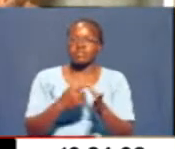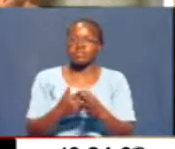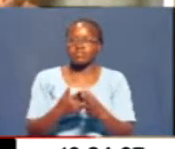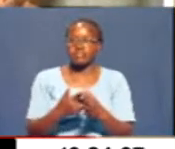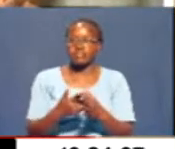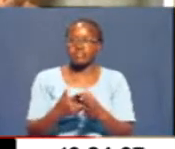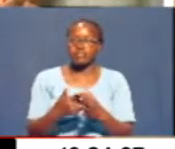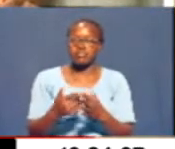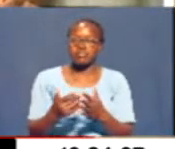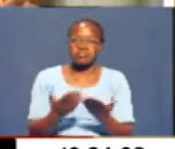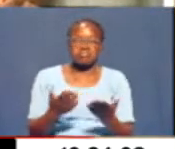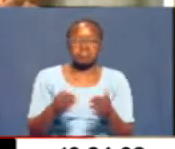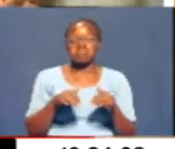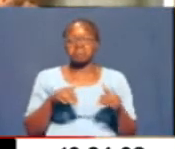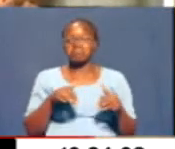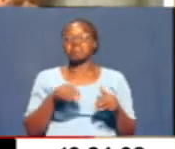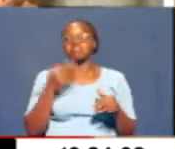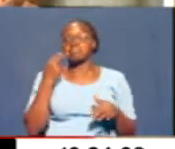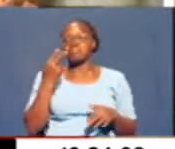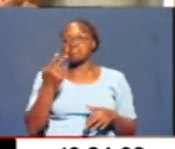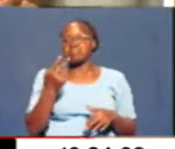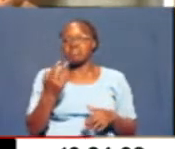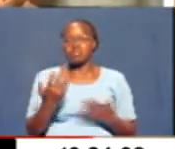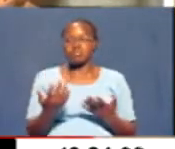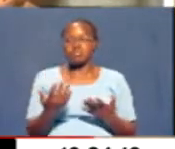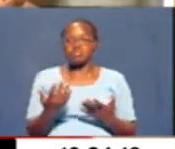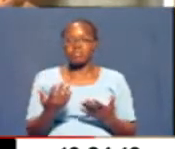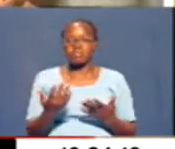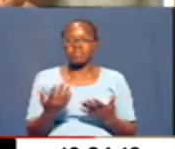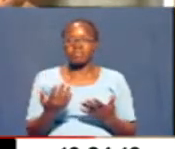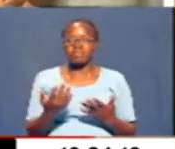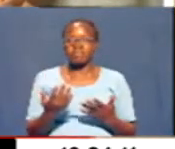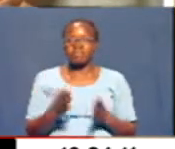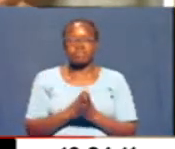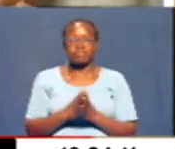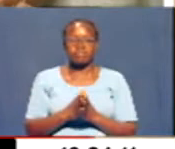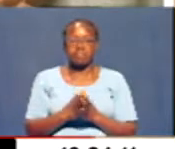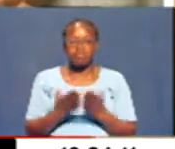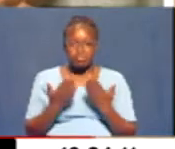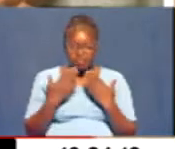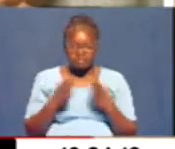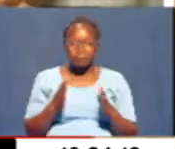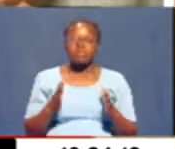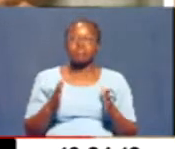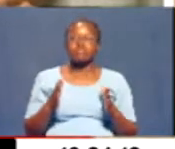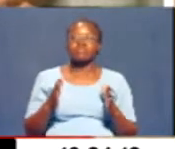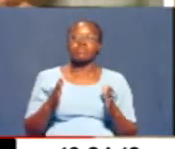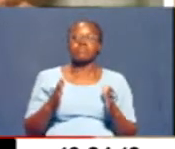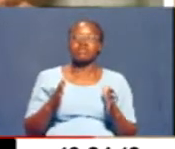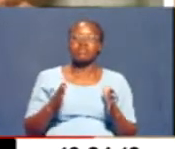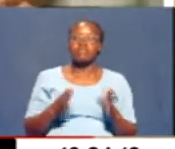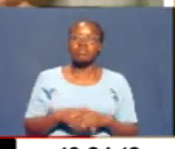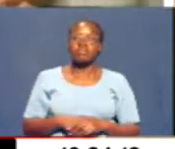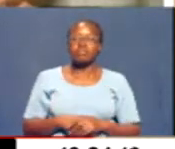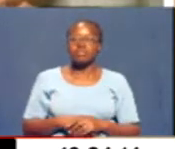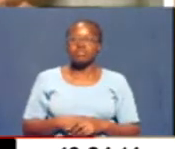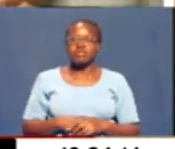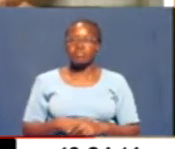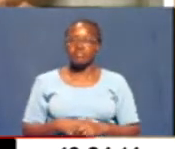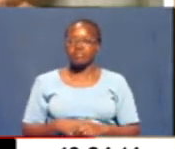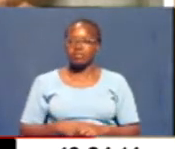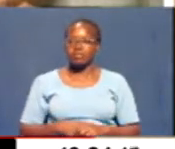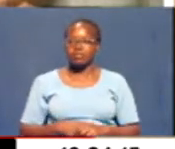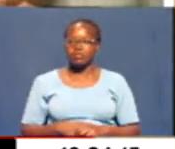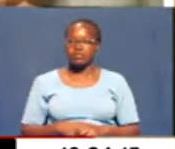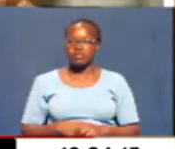of wait and see. For now, that is it from my end here in Kisumu. Safin, allow me to hand it back to you in studio so that you can continue